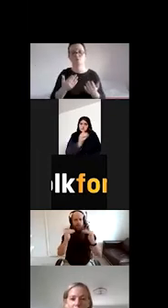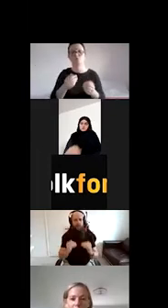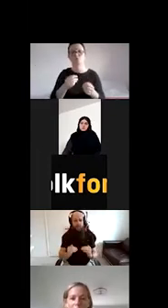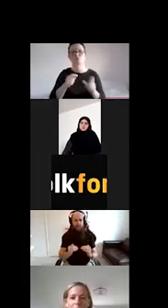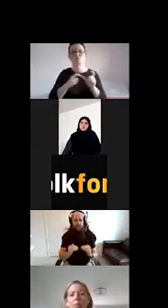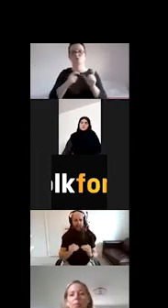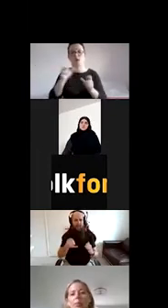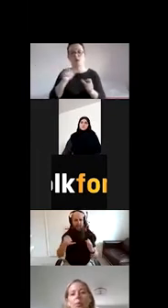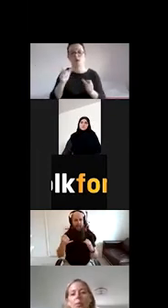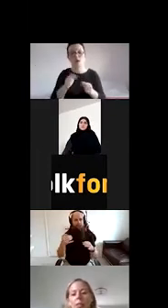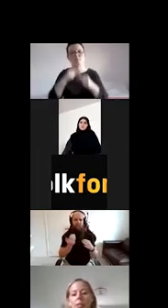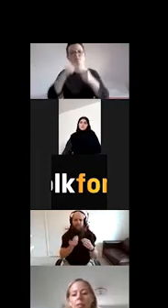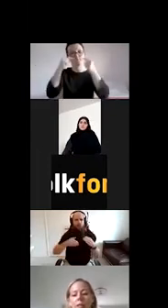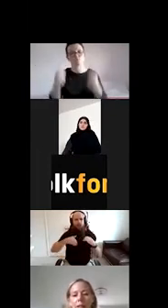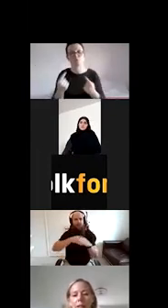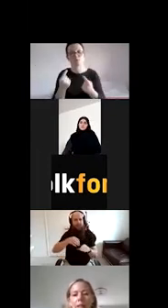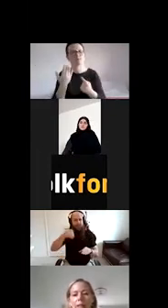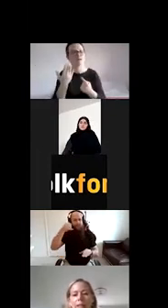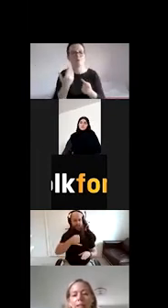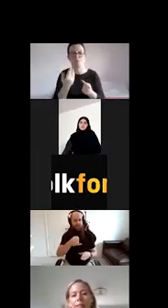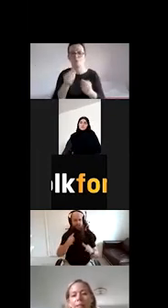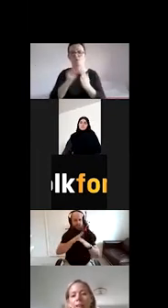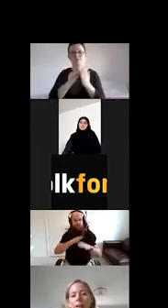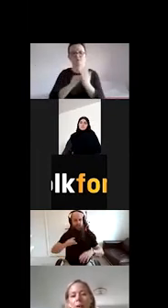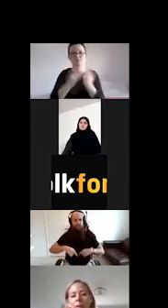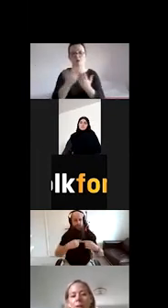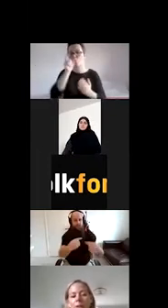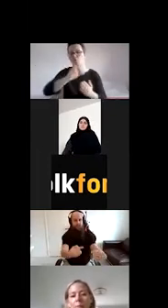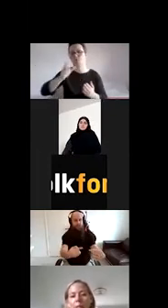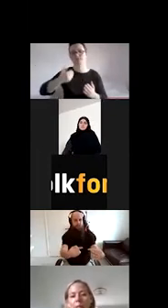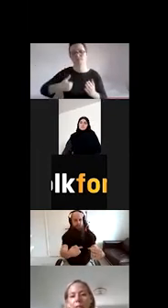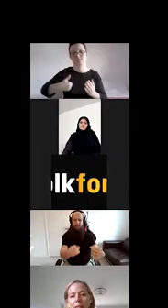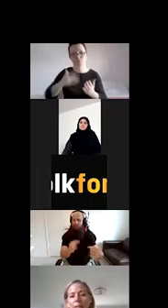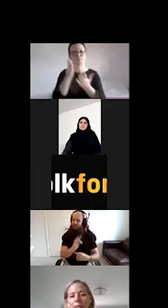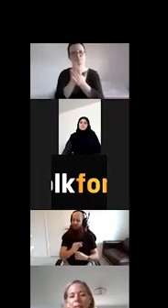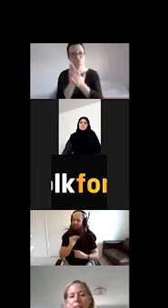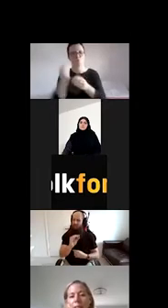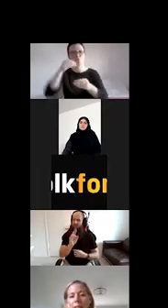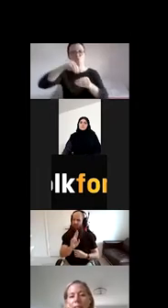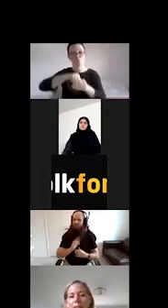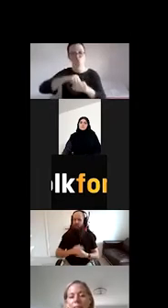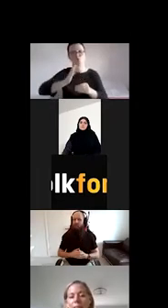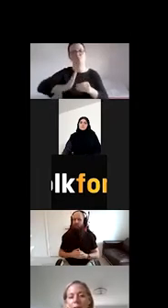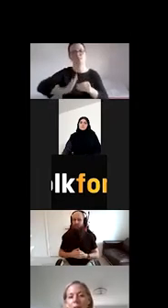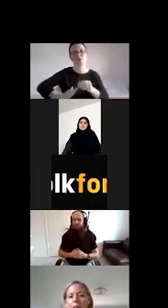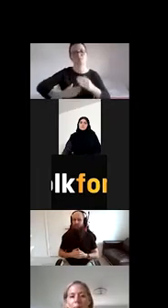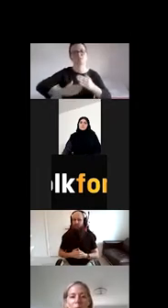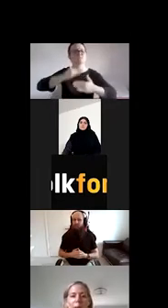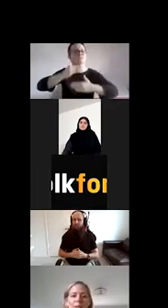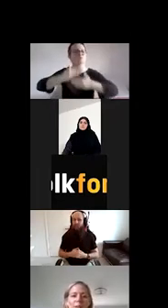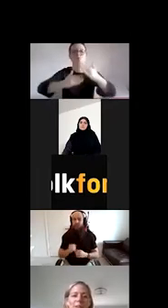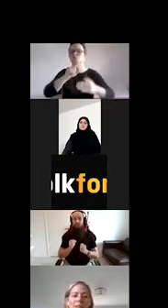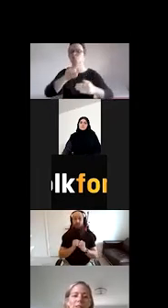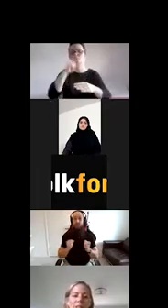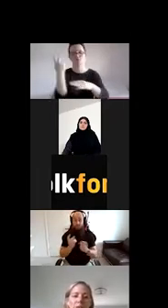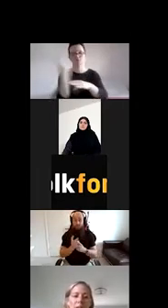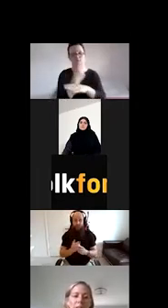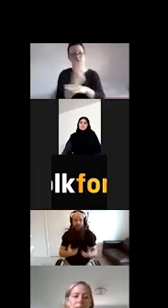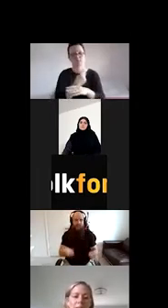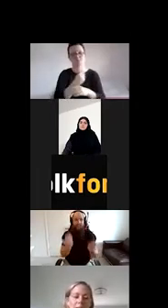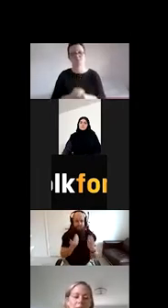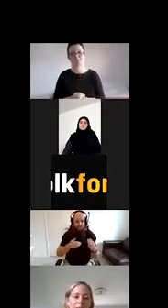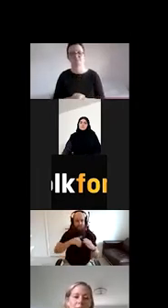be included in the peace process. It does, however, not mean that it is easy to implement